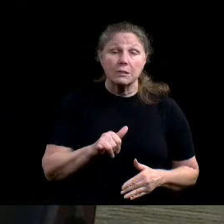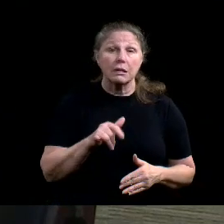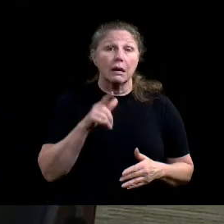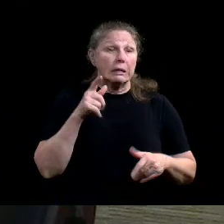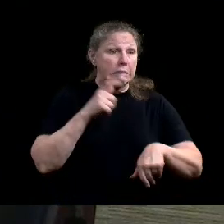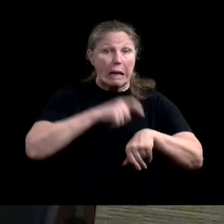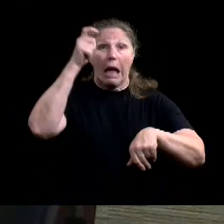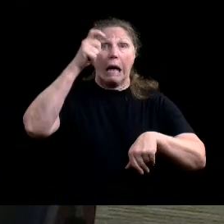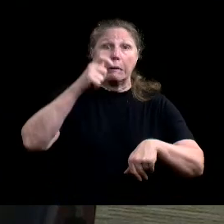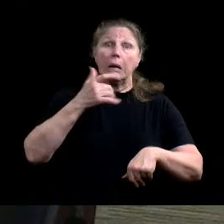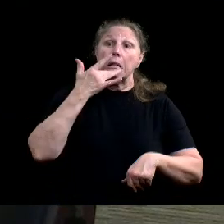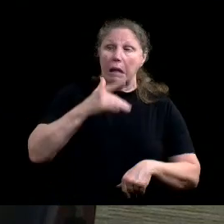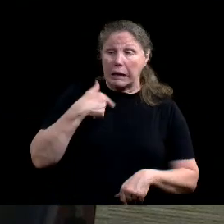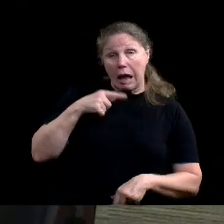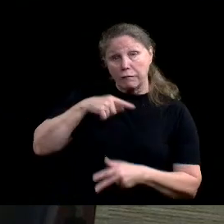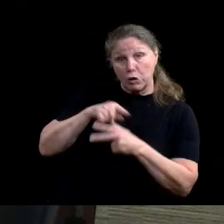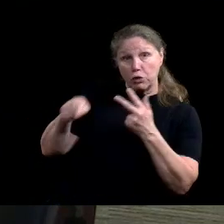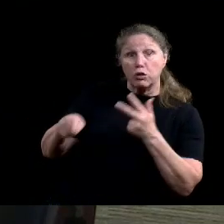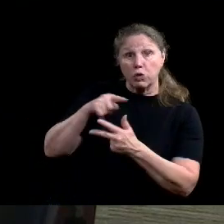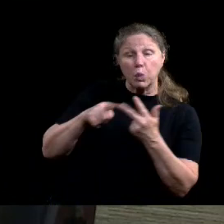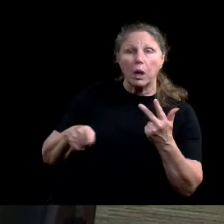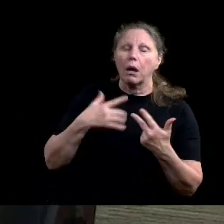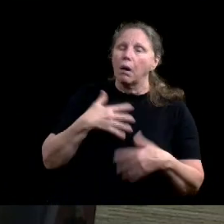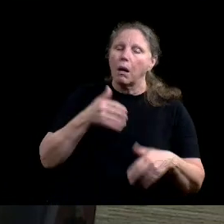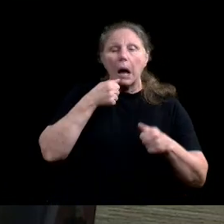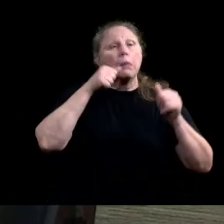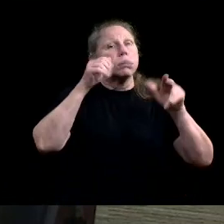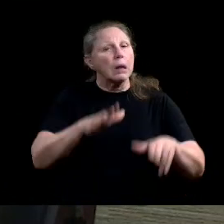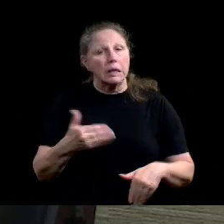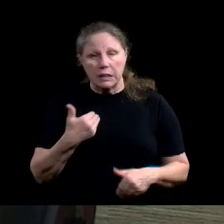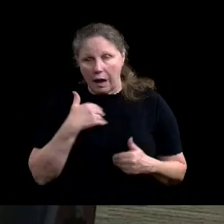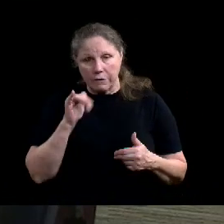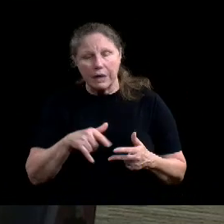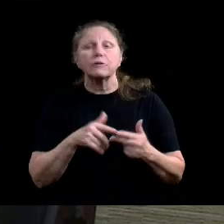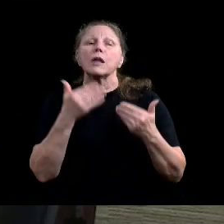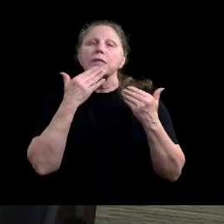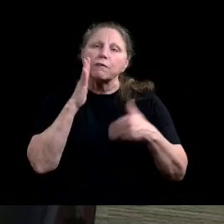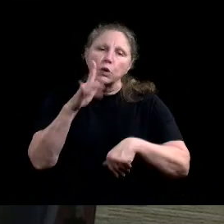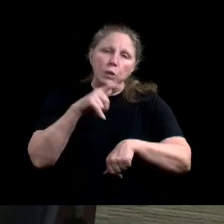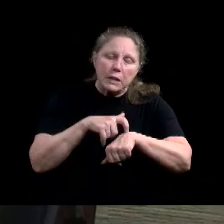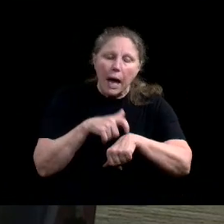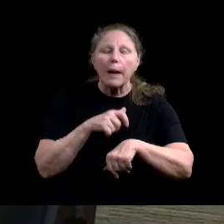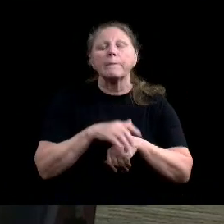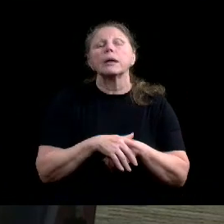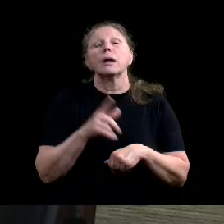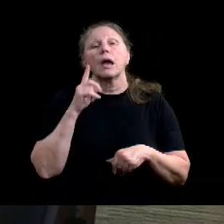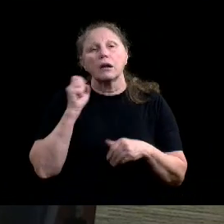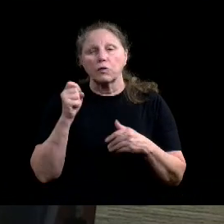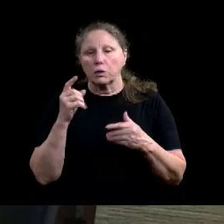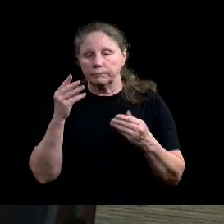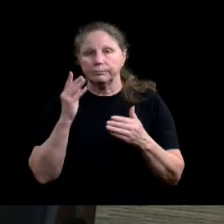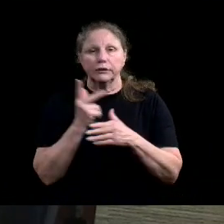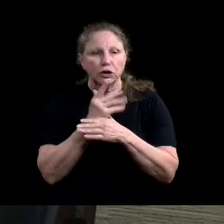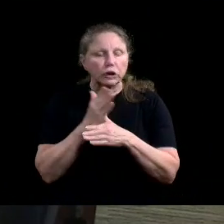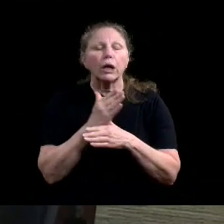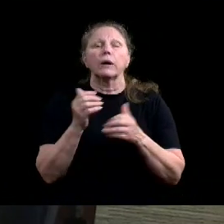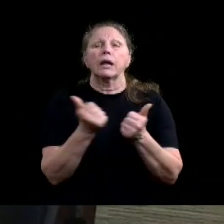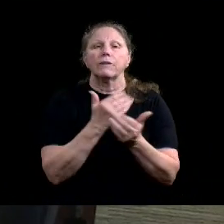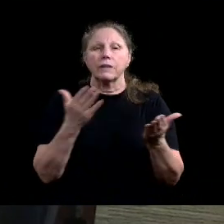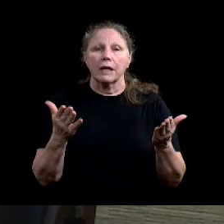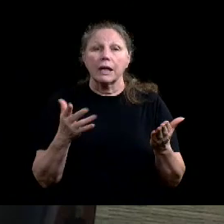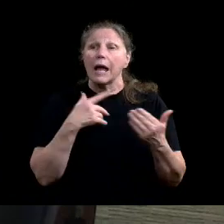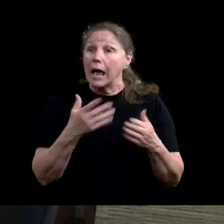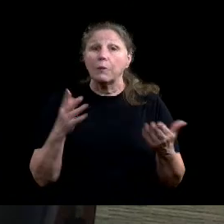you. And thank you for your time and for sharing with us today. And that concludes our press conference. Thank you, Larry.